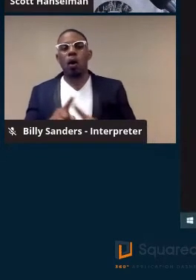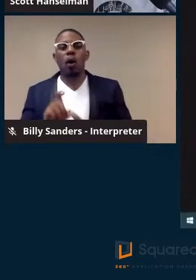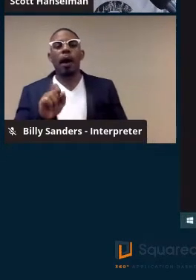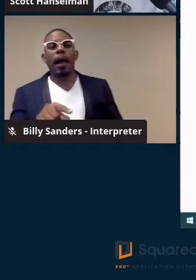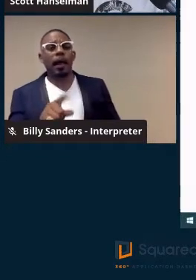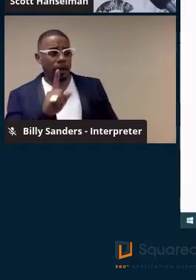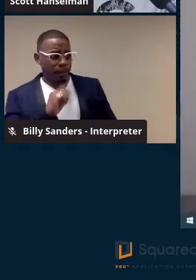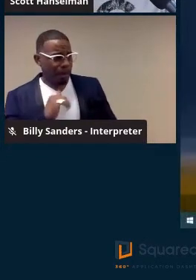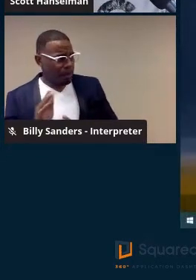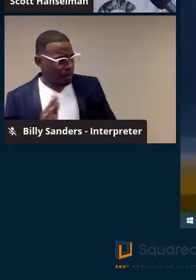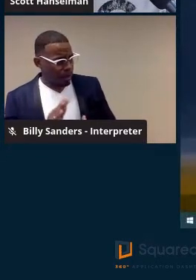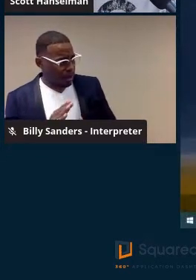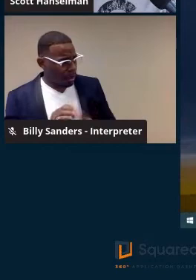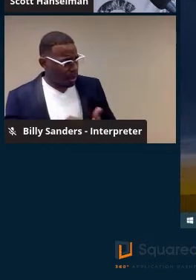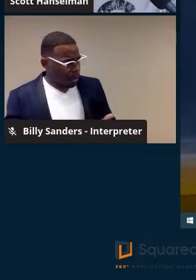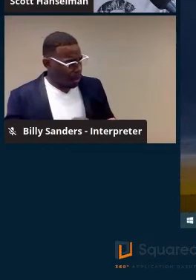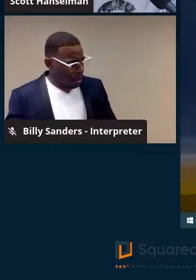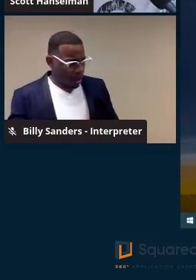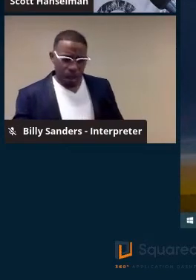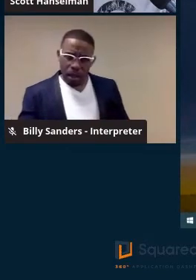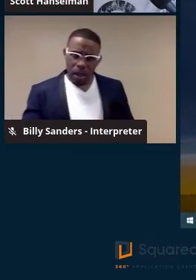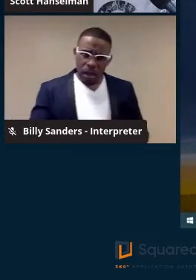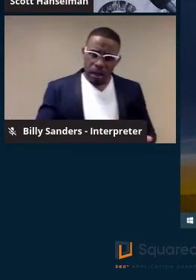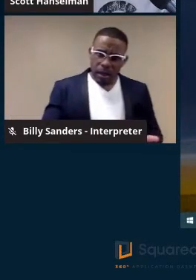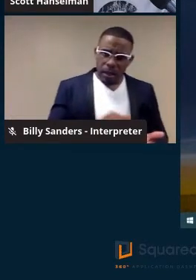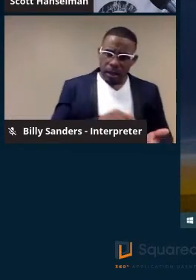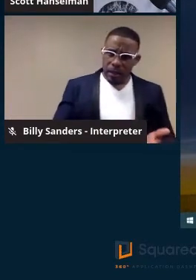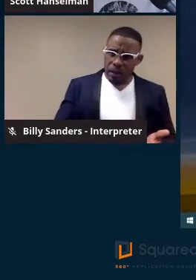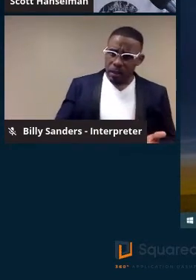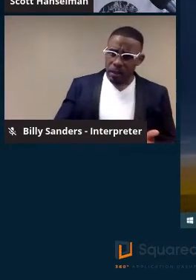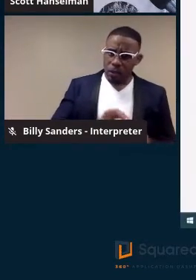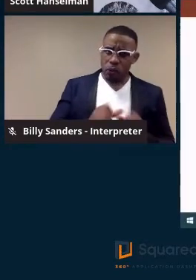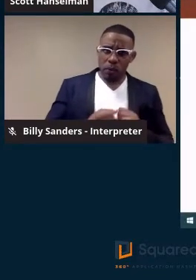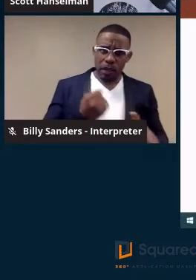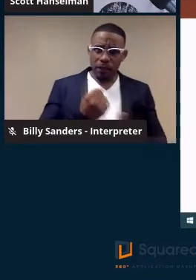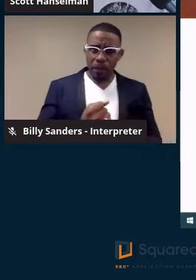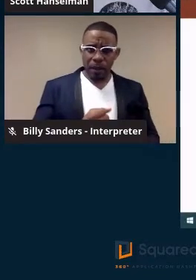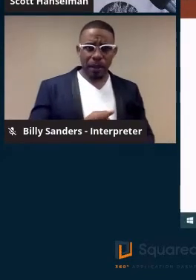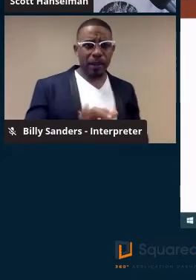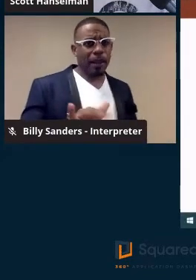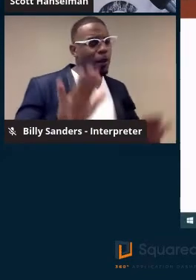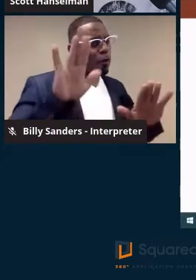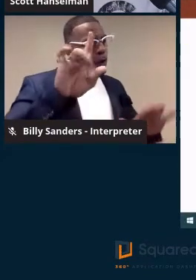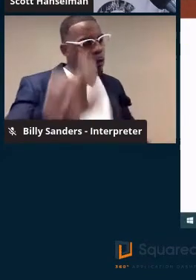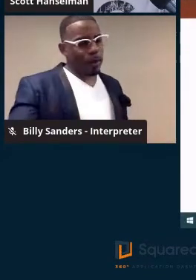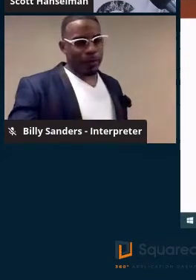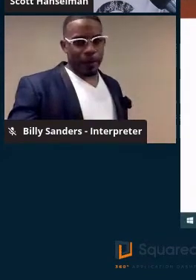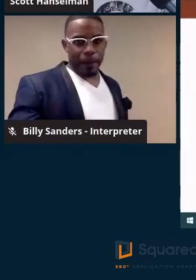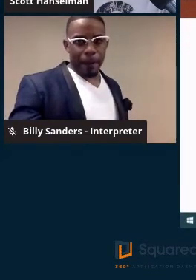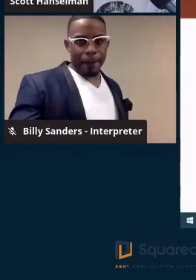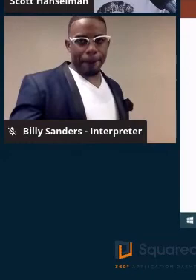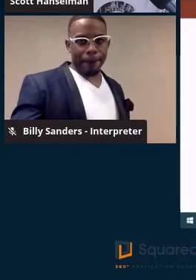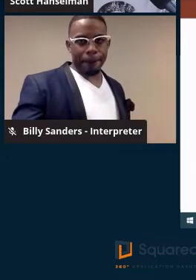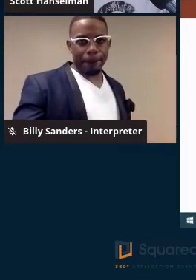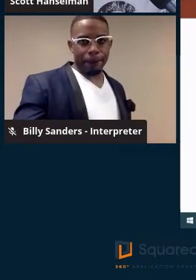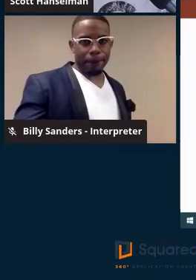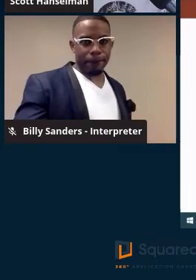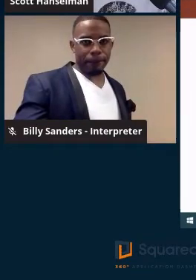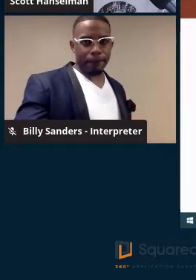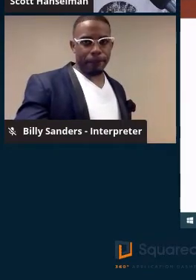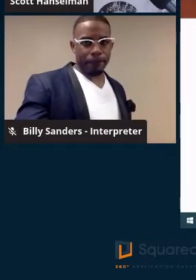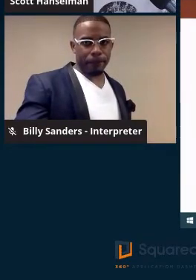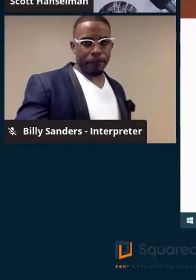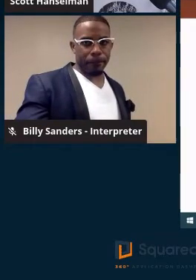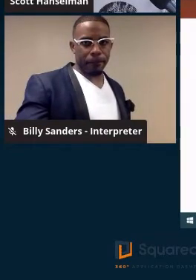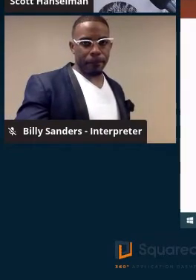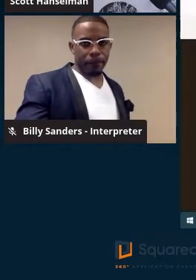am I planning on documenting this transformation? That is a great question. I have been